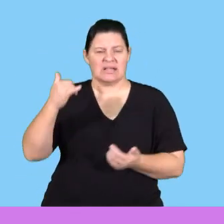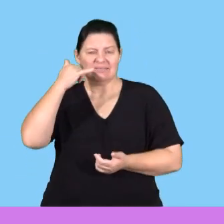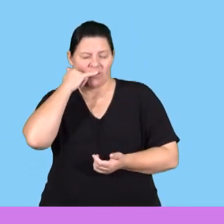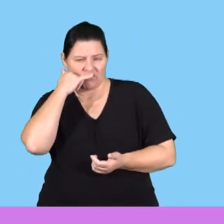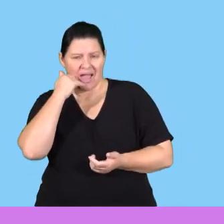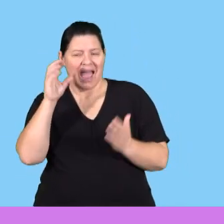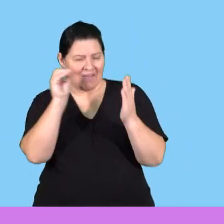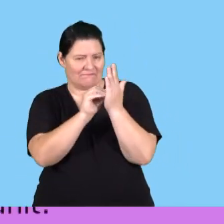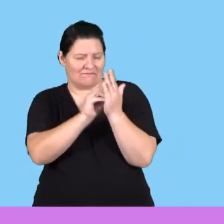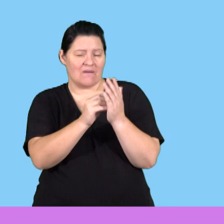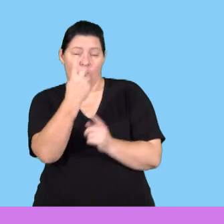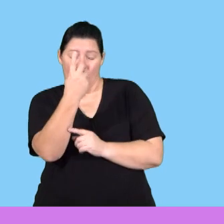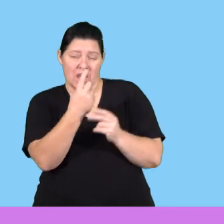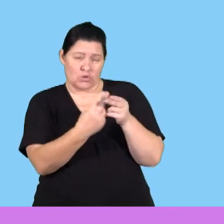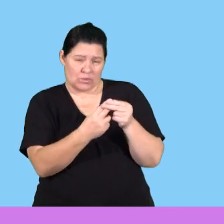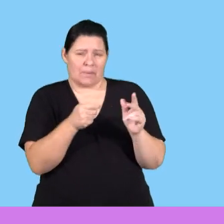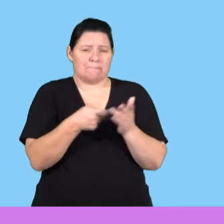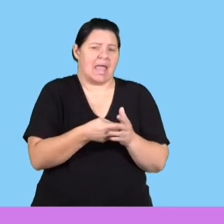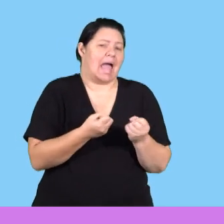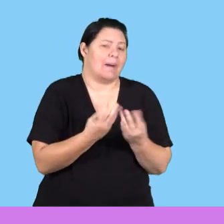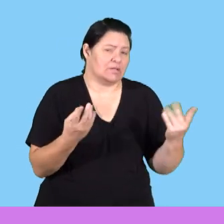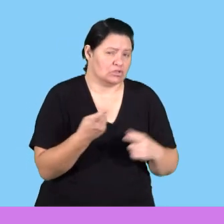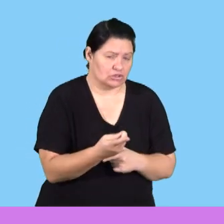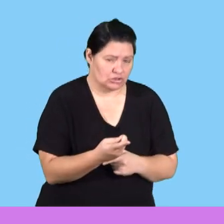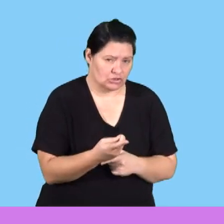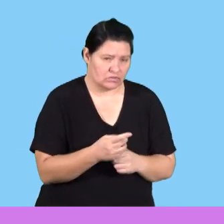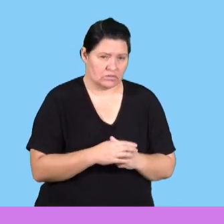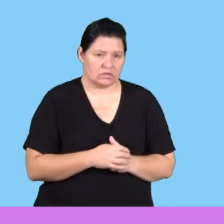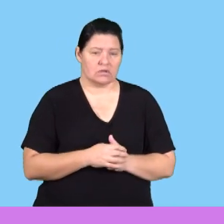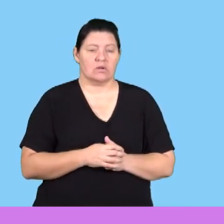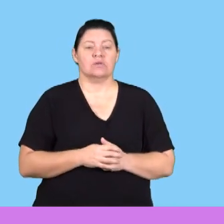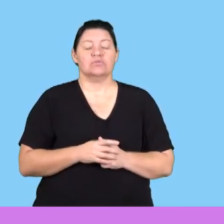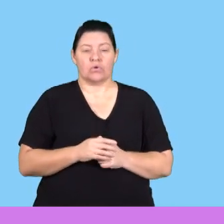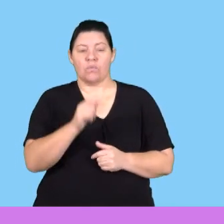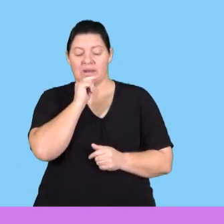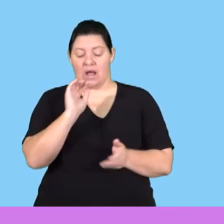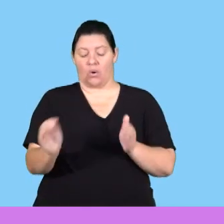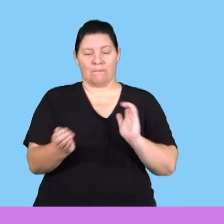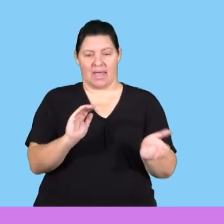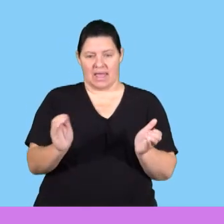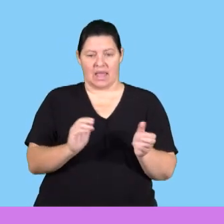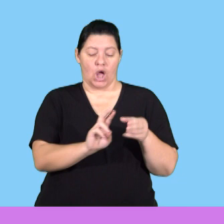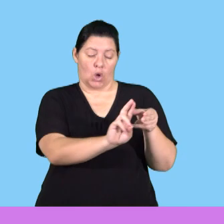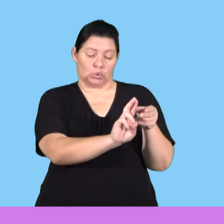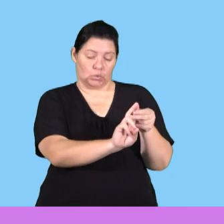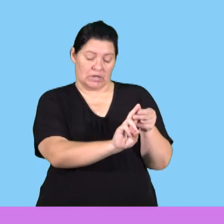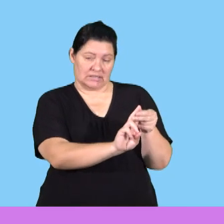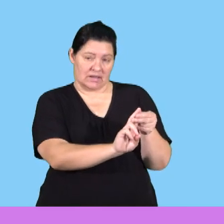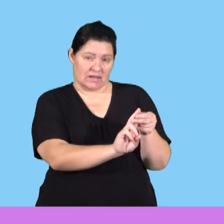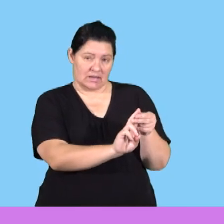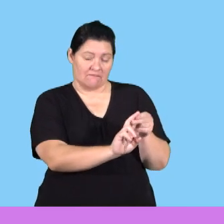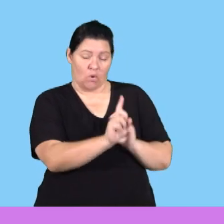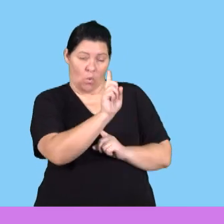and phone tariffs. So now, when we do the tariffs, we are comparing the units